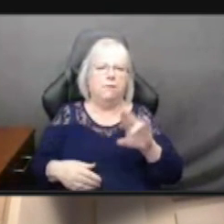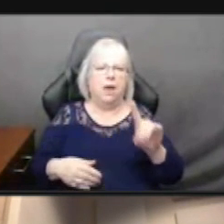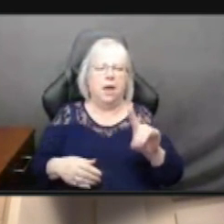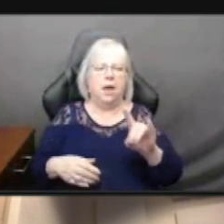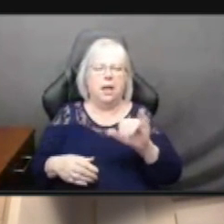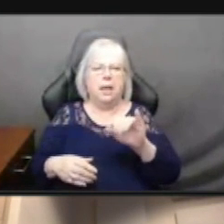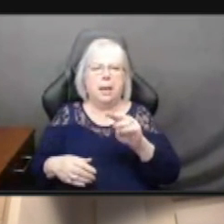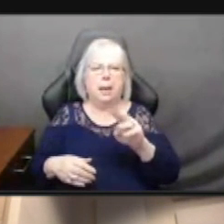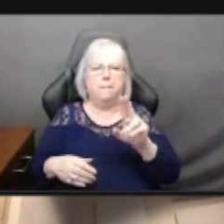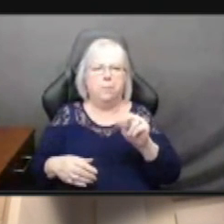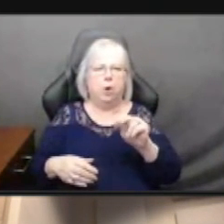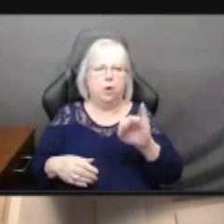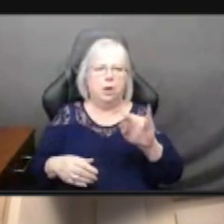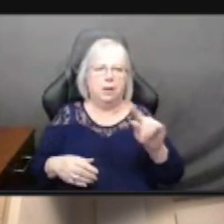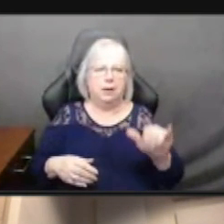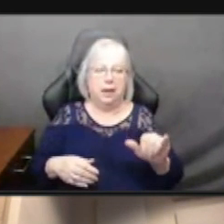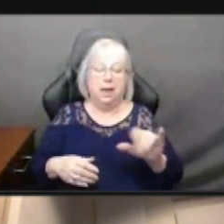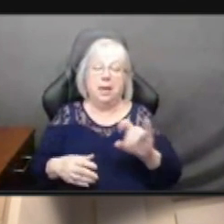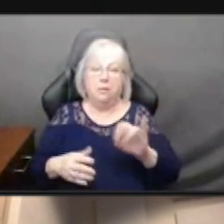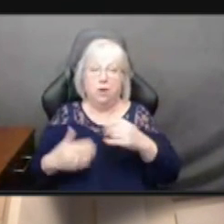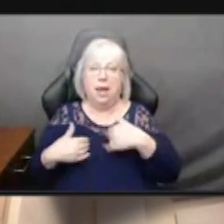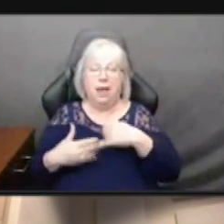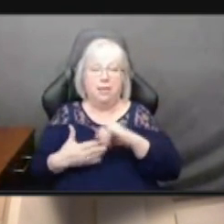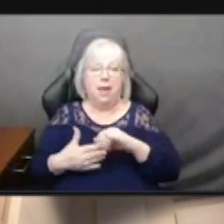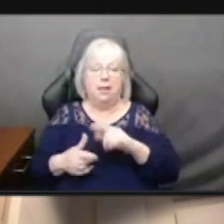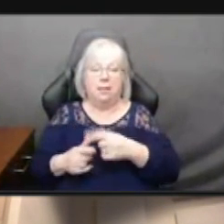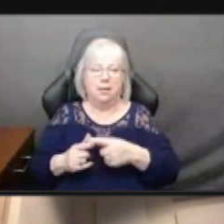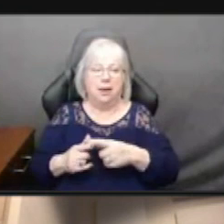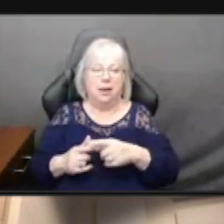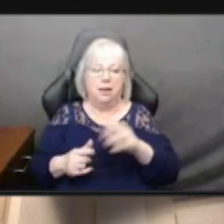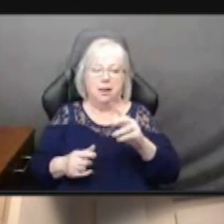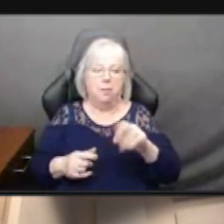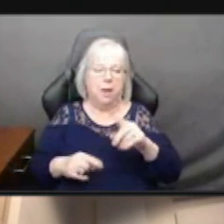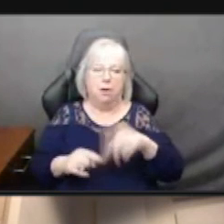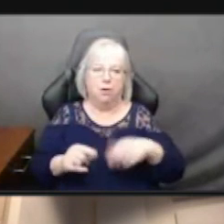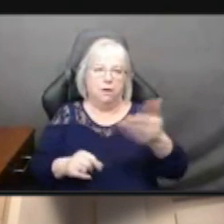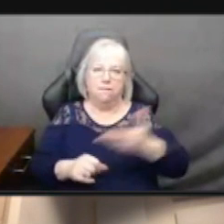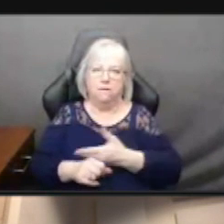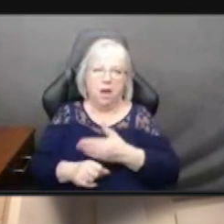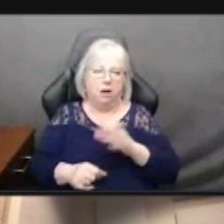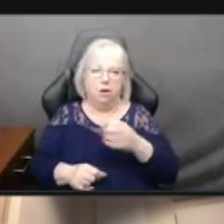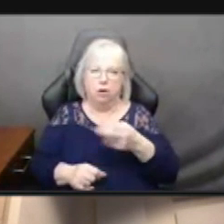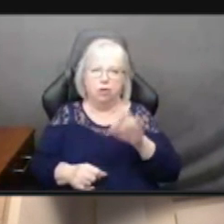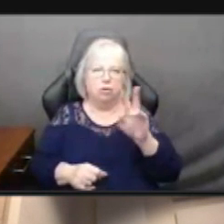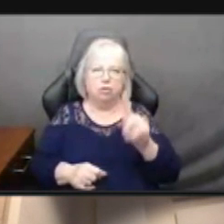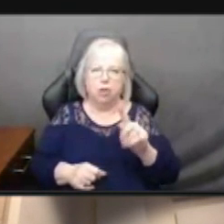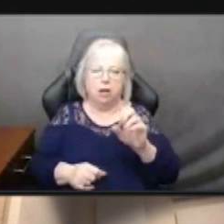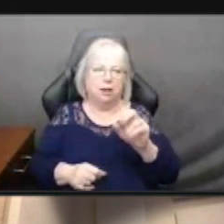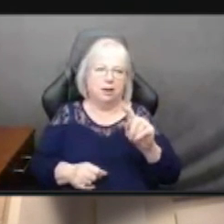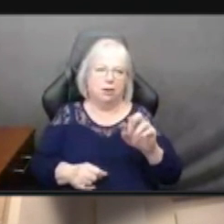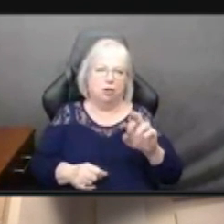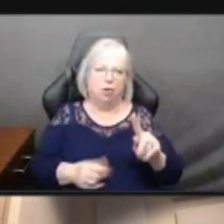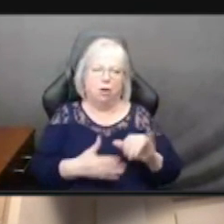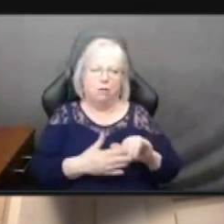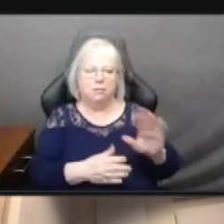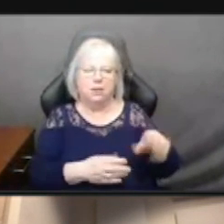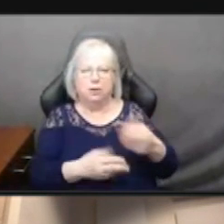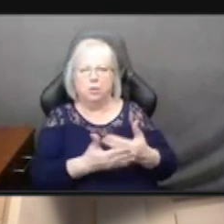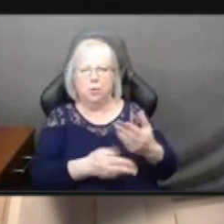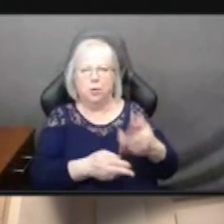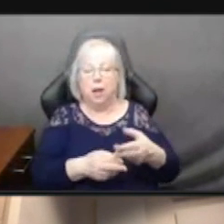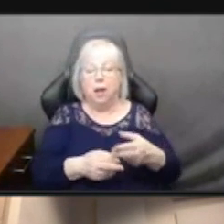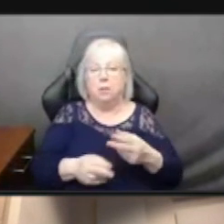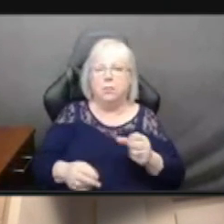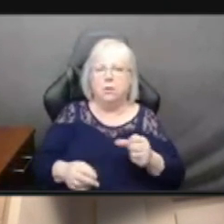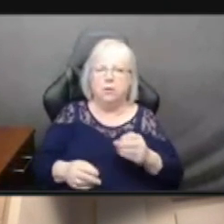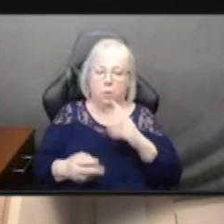then he could not have fired Chuck Stark. That's his new name. And so the issue